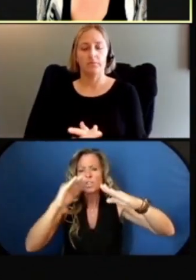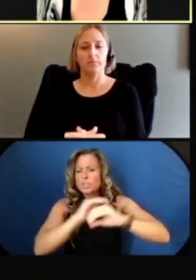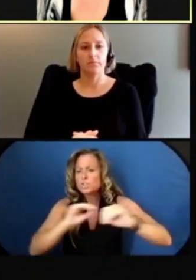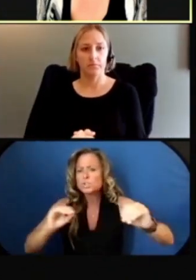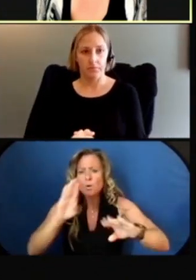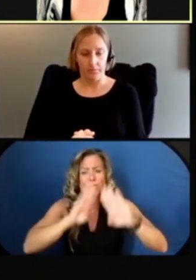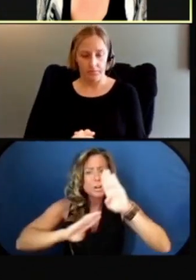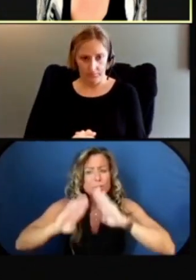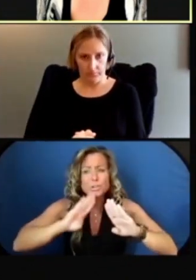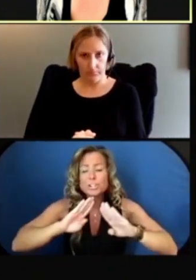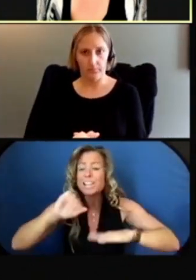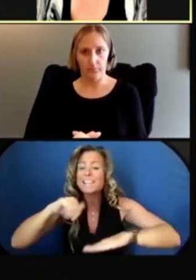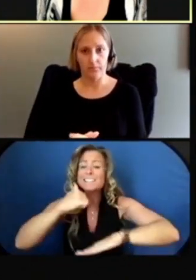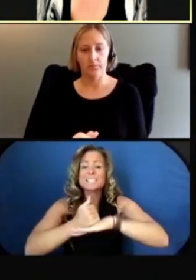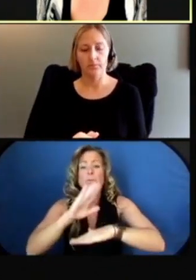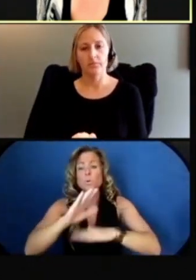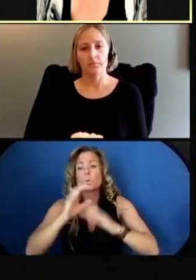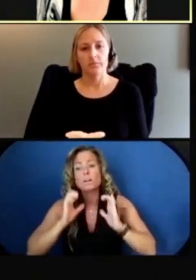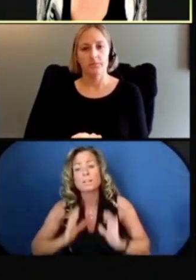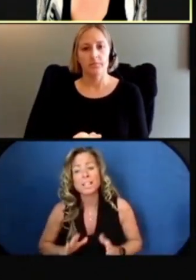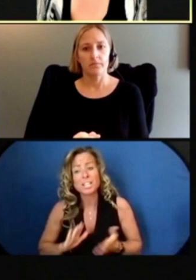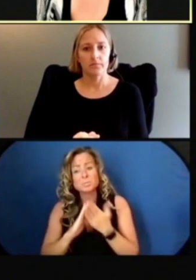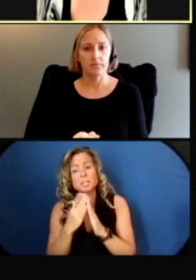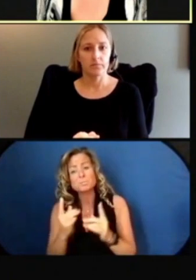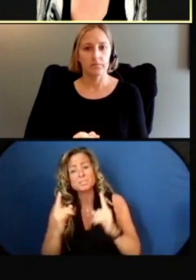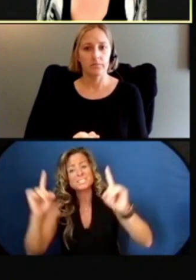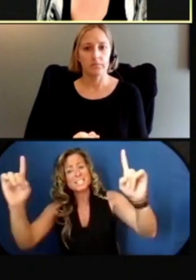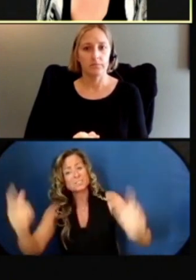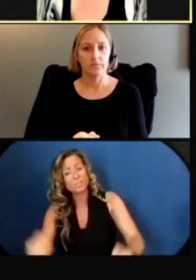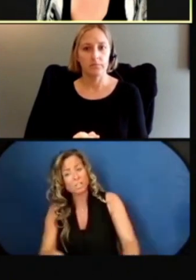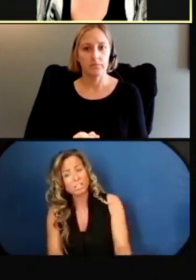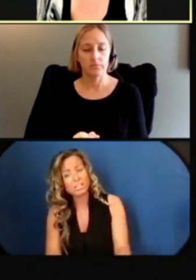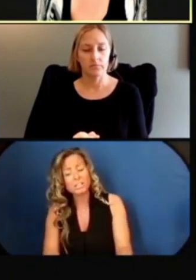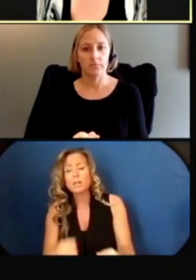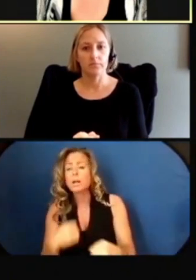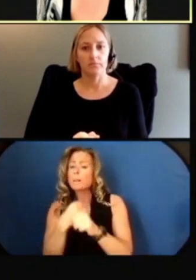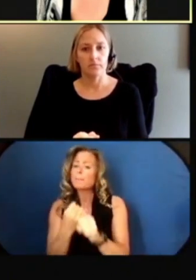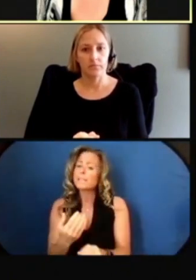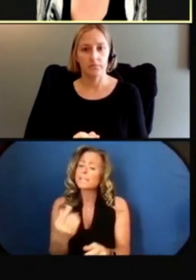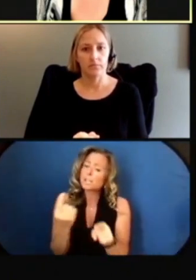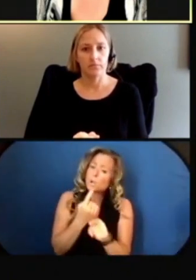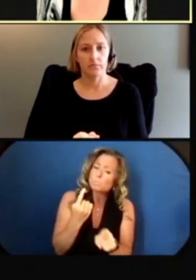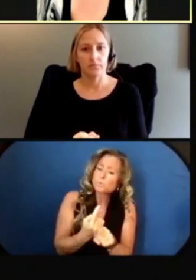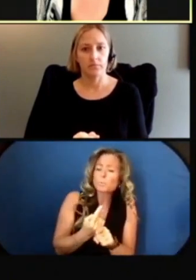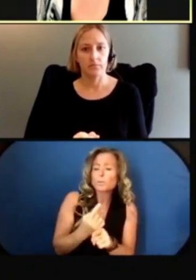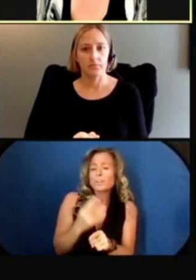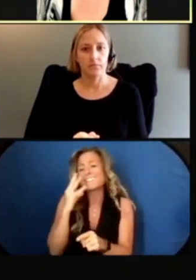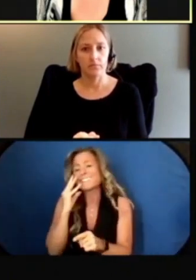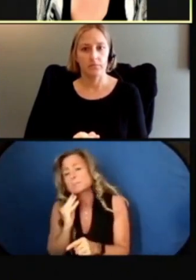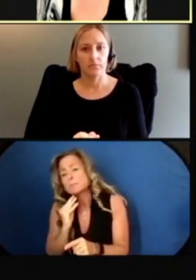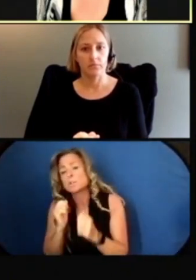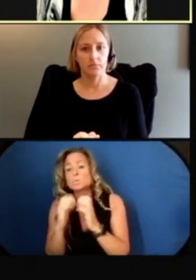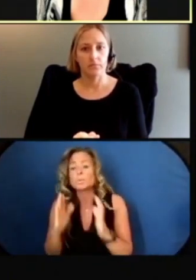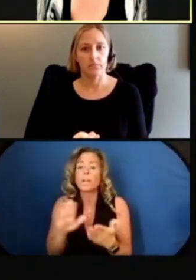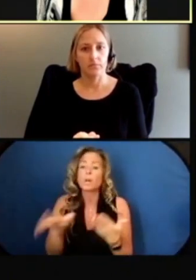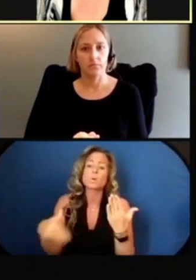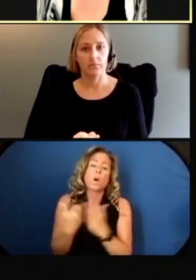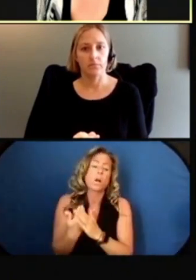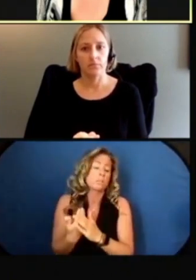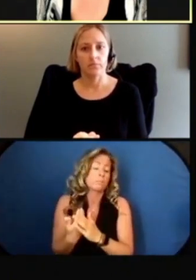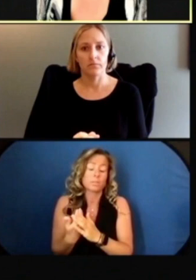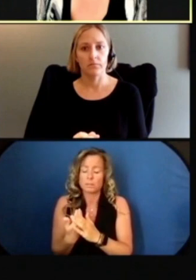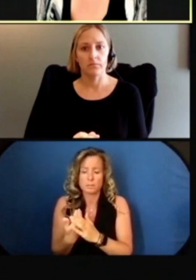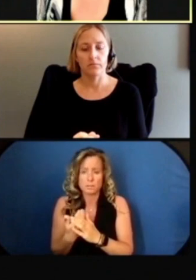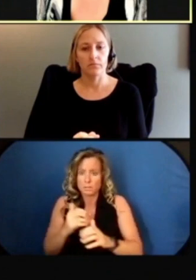your patients and clients up to succeed. Make it a delightful experience without the obstacles that